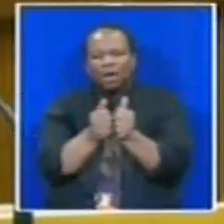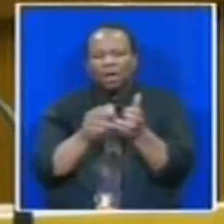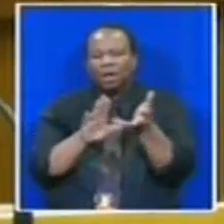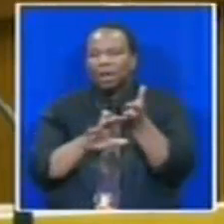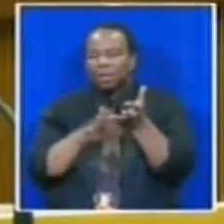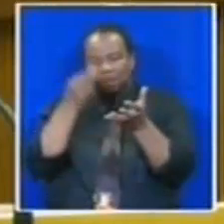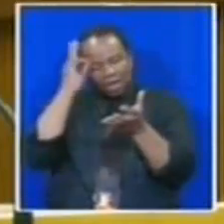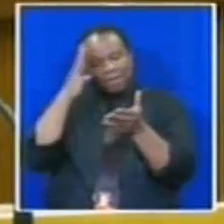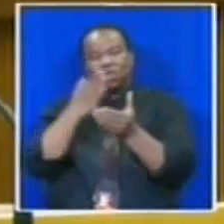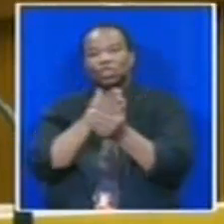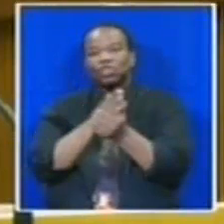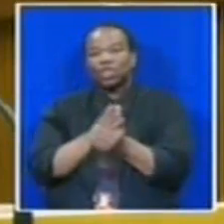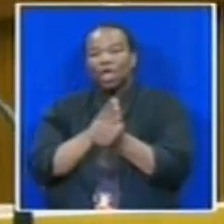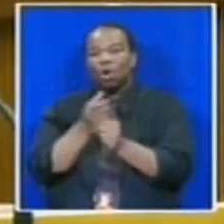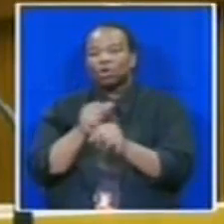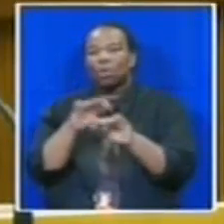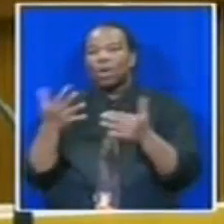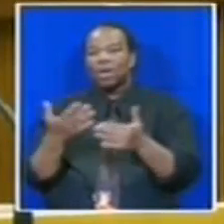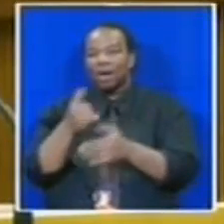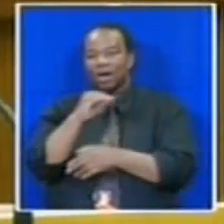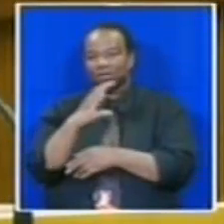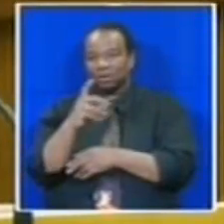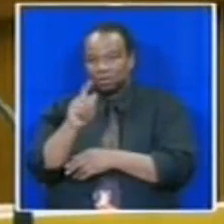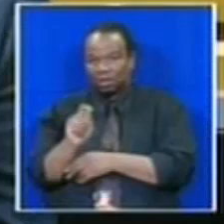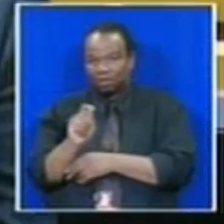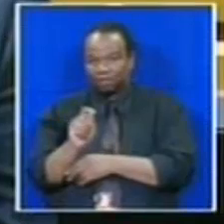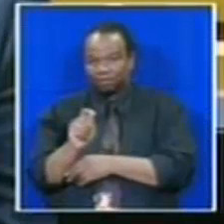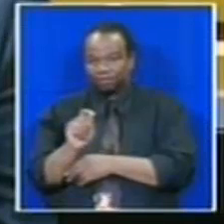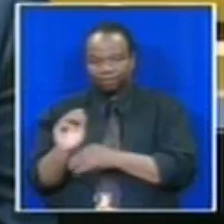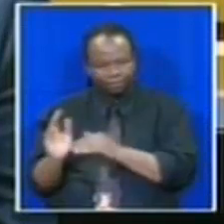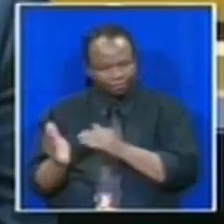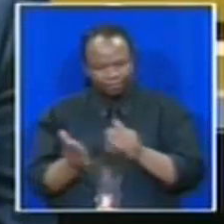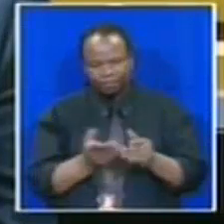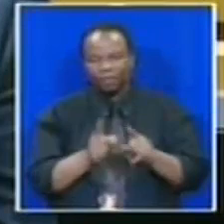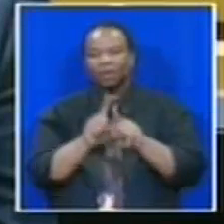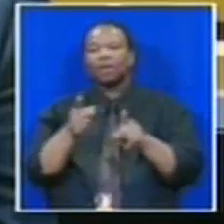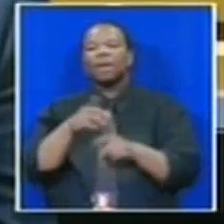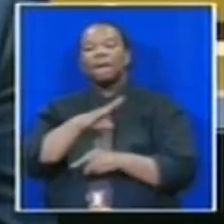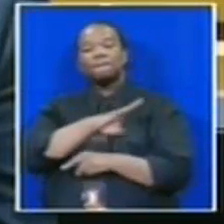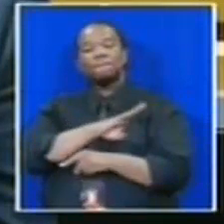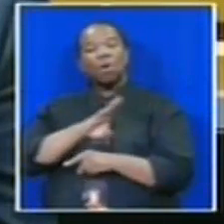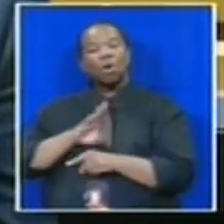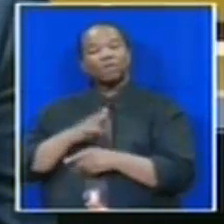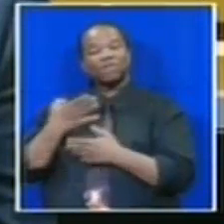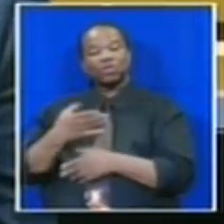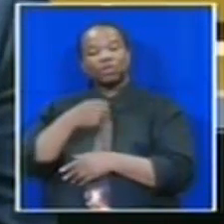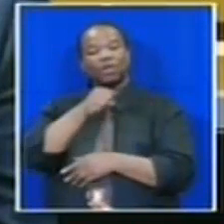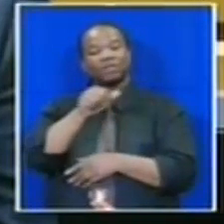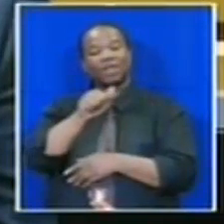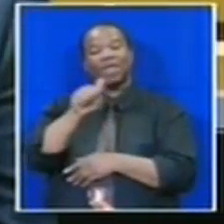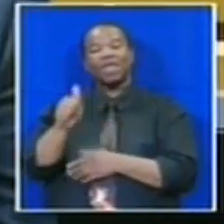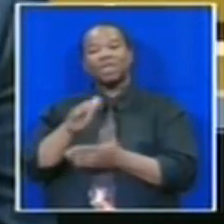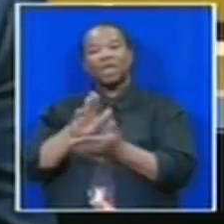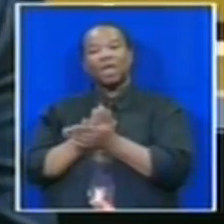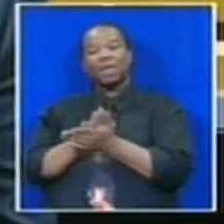shareholdings in the telecommunications sector. Full-strength boards have been appointed at SAA and the Post Office. These